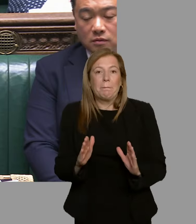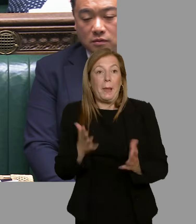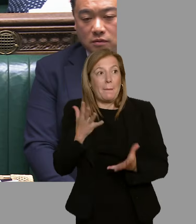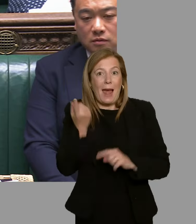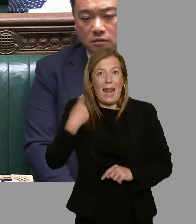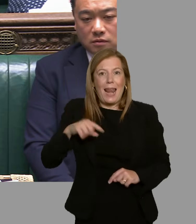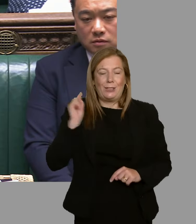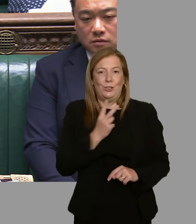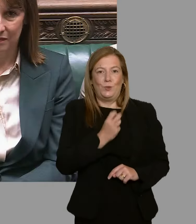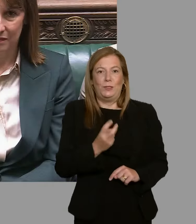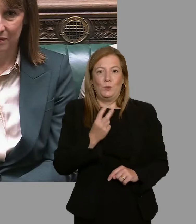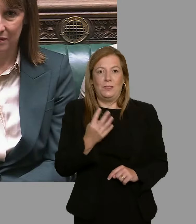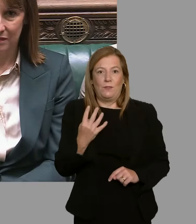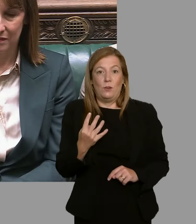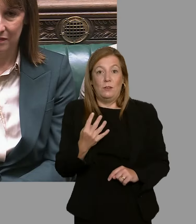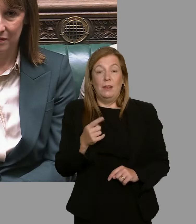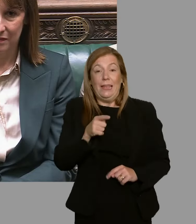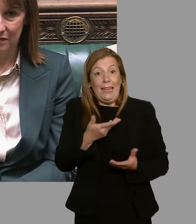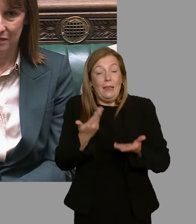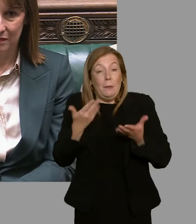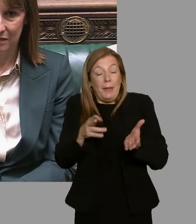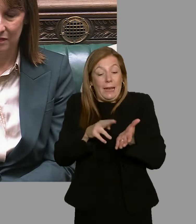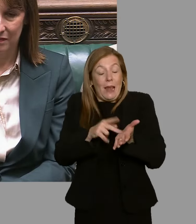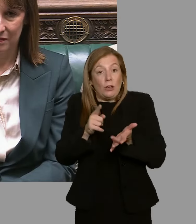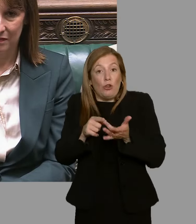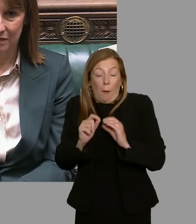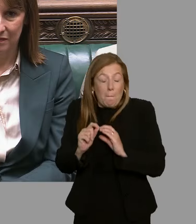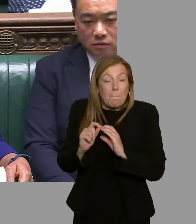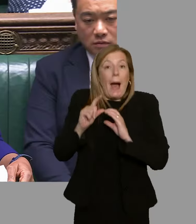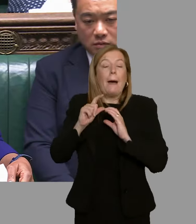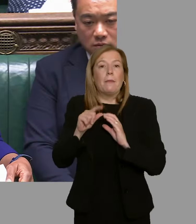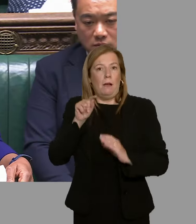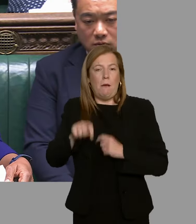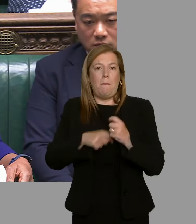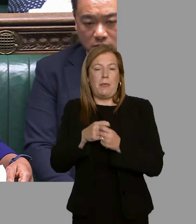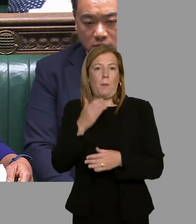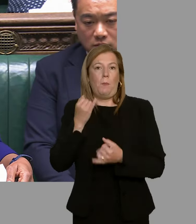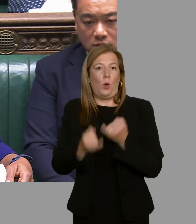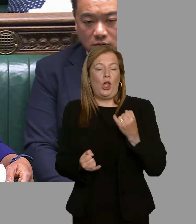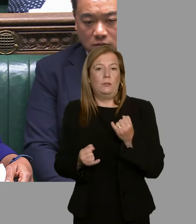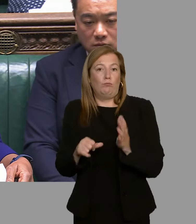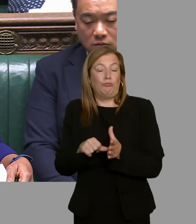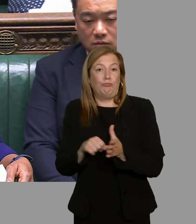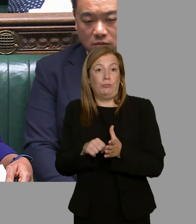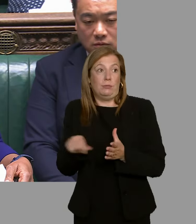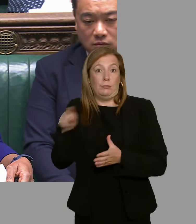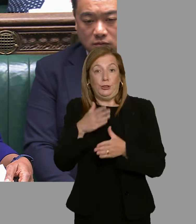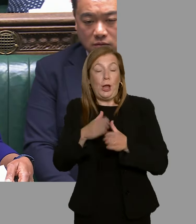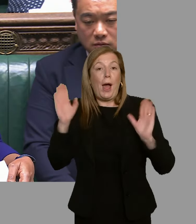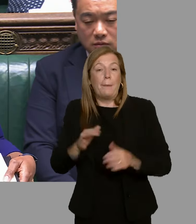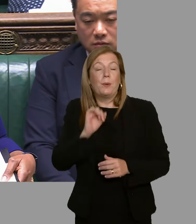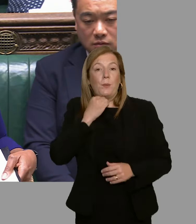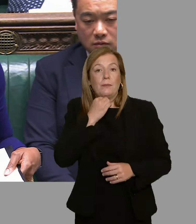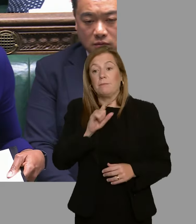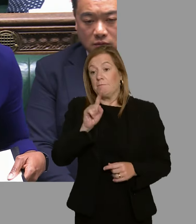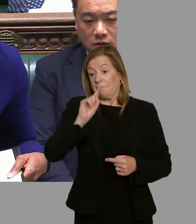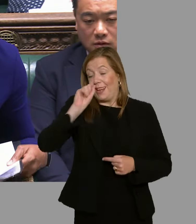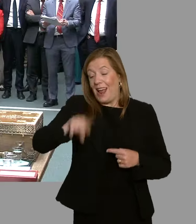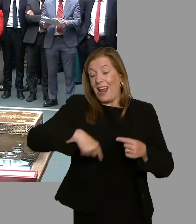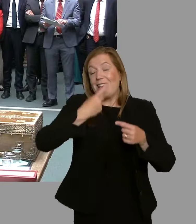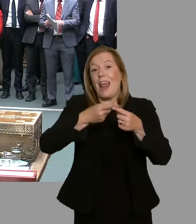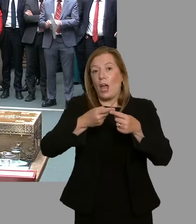make things worse. Can the Prime Minister promise the House that by this time next year, unemployment will be lower than it